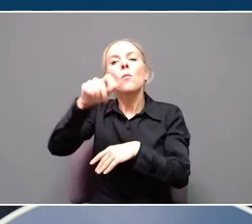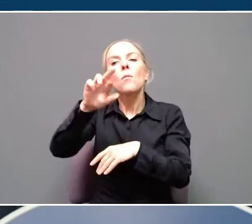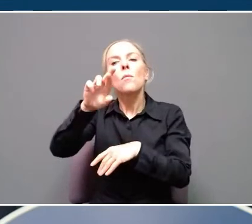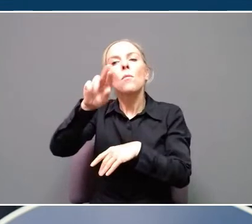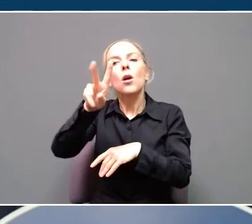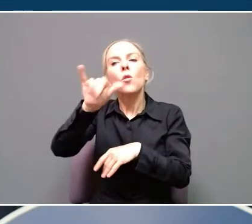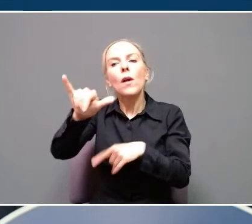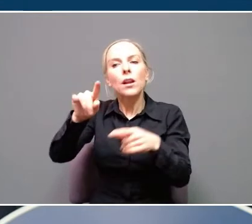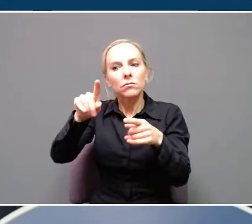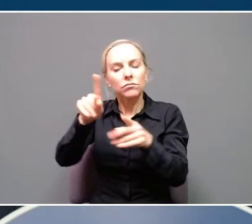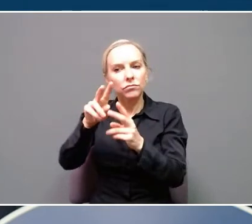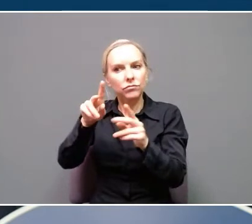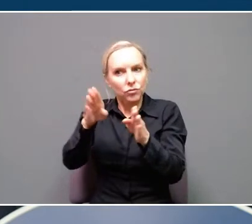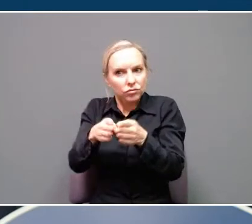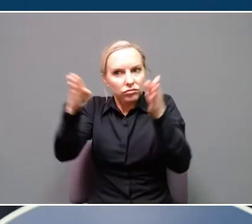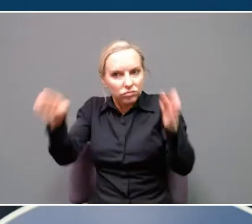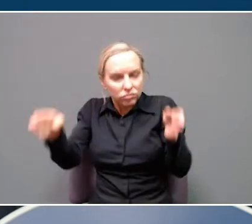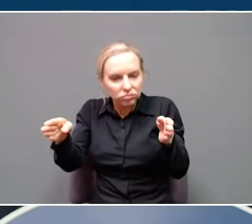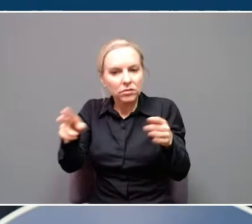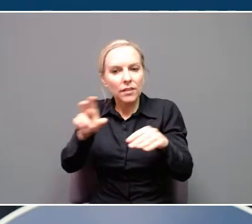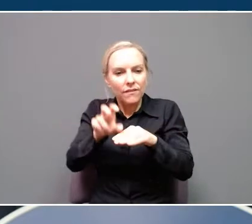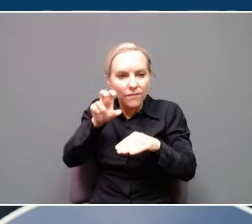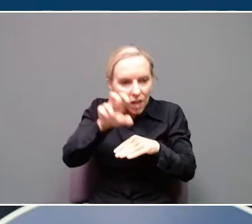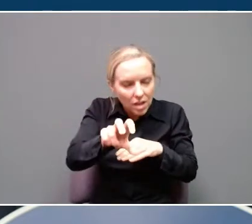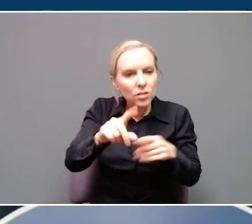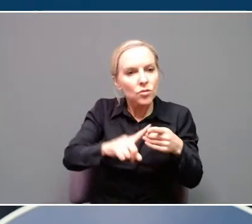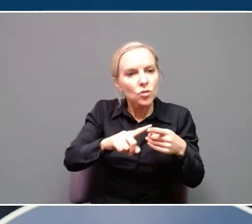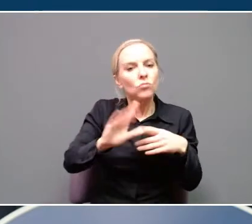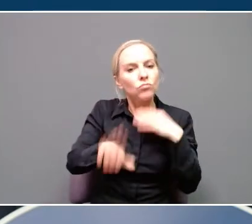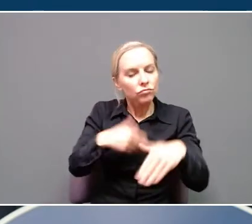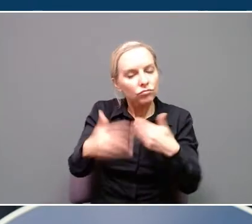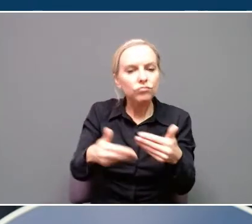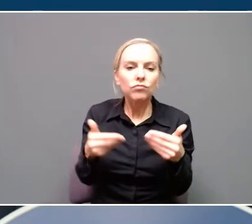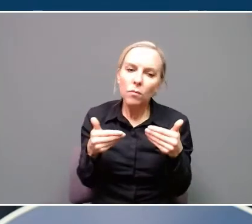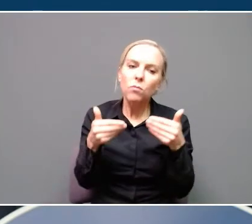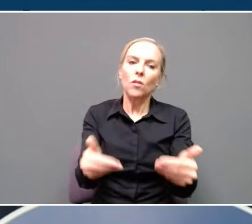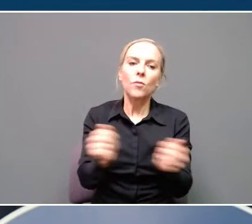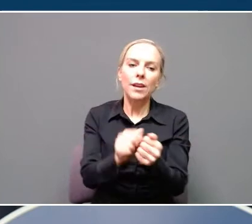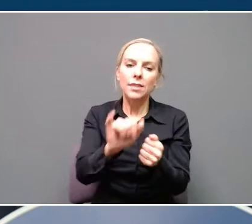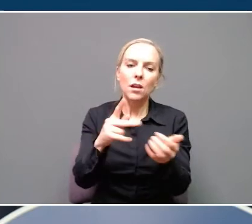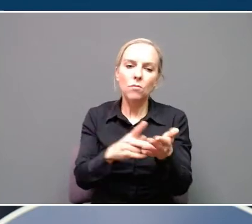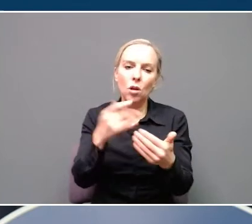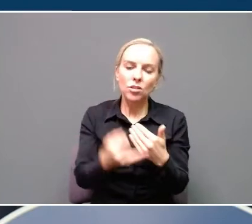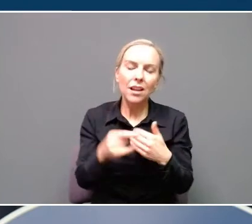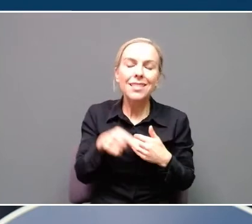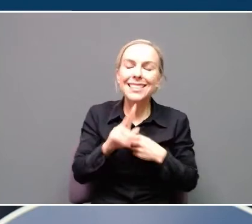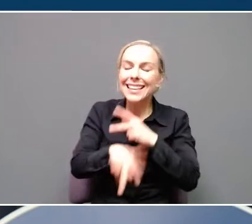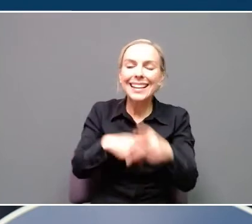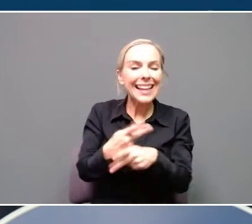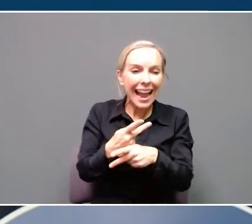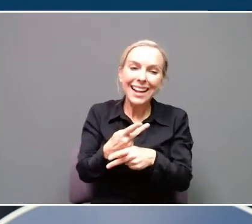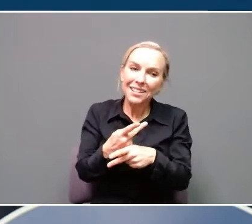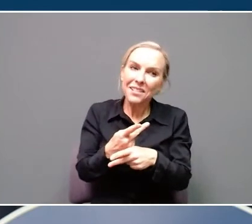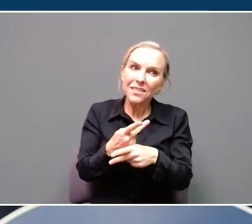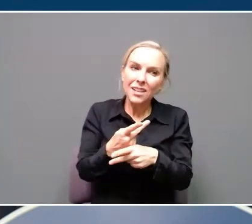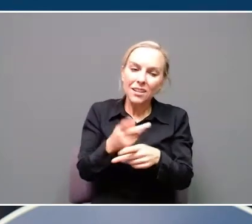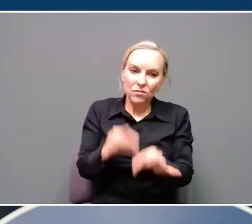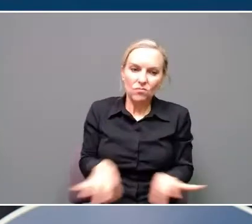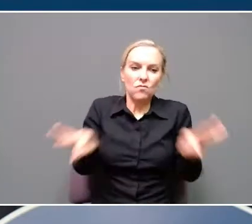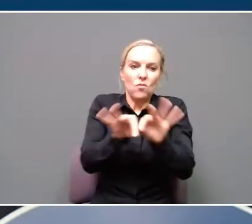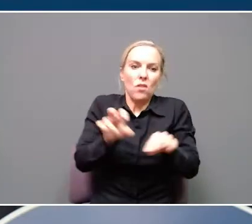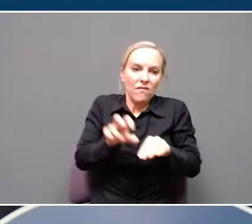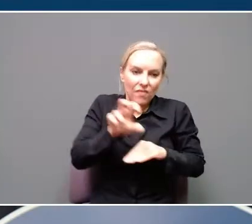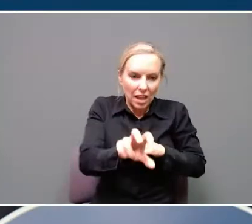Bridge funded and moving forward. These are the types of investments that make sure that every part